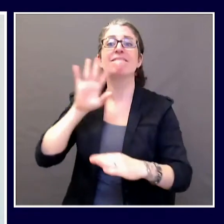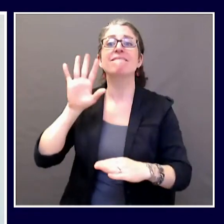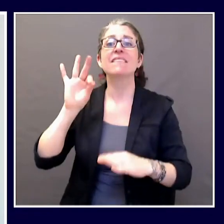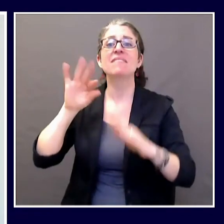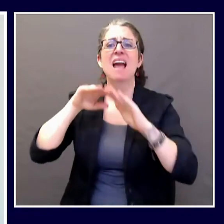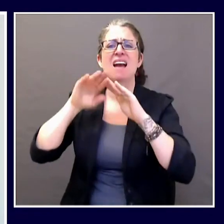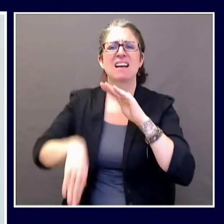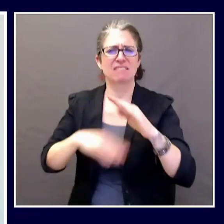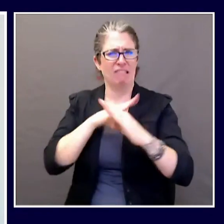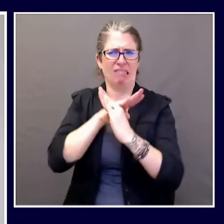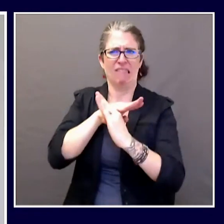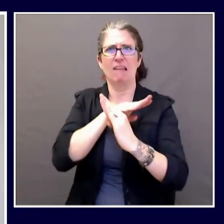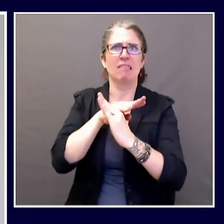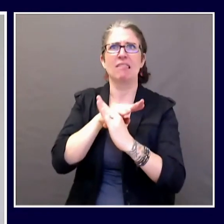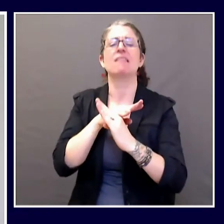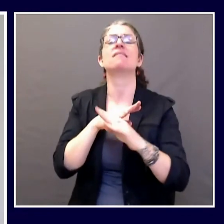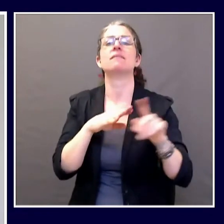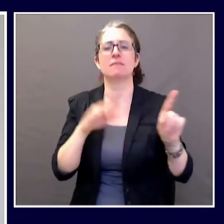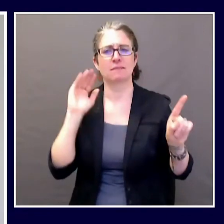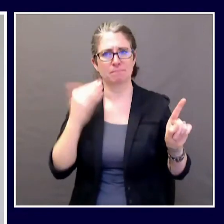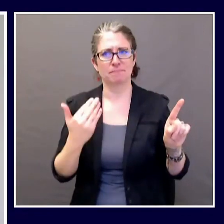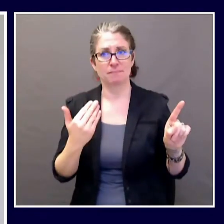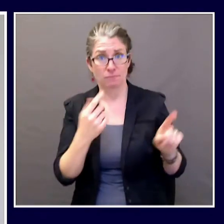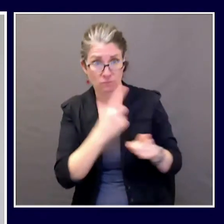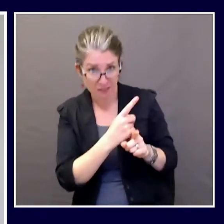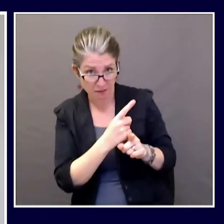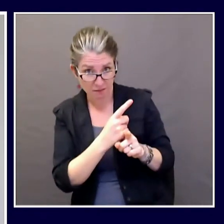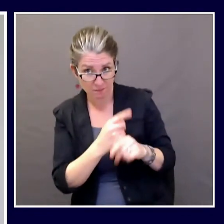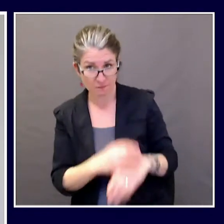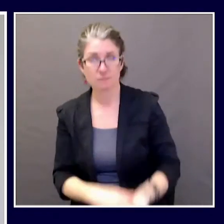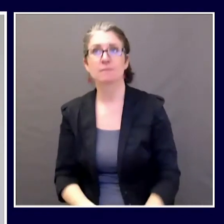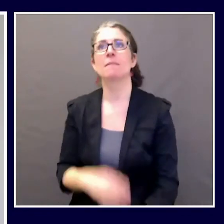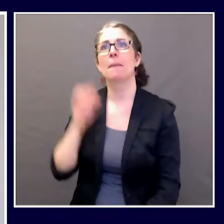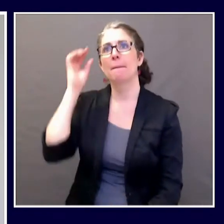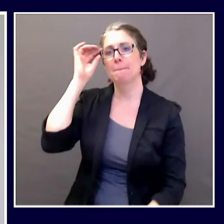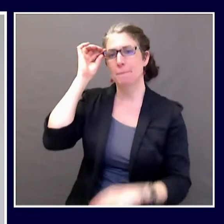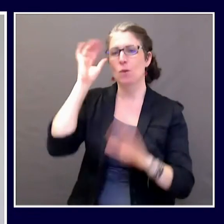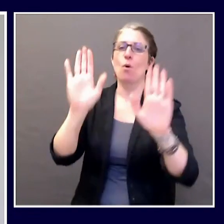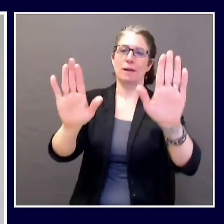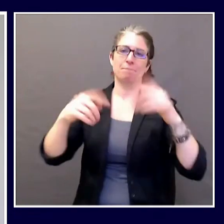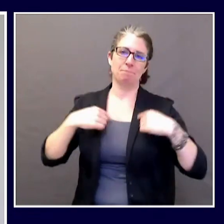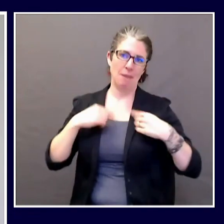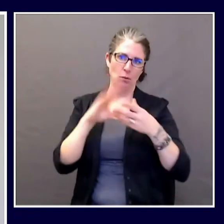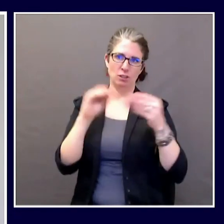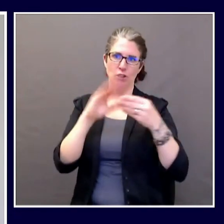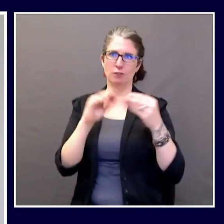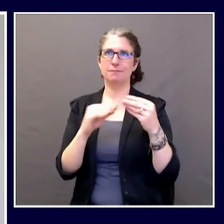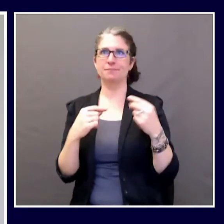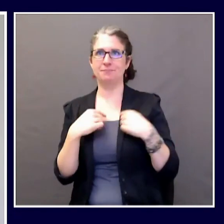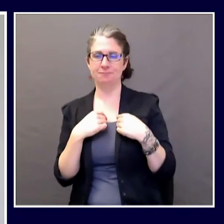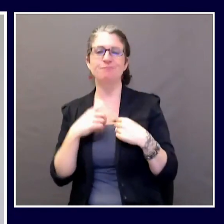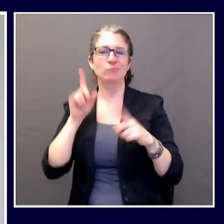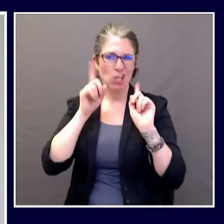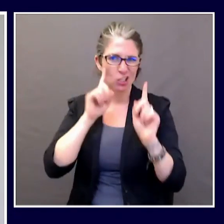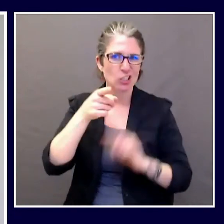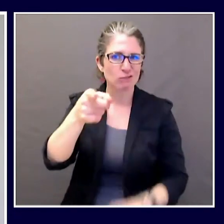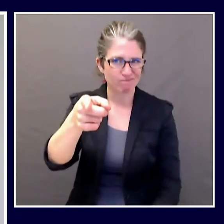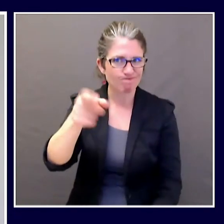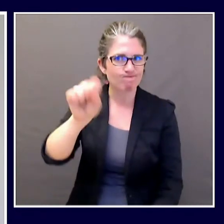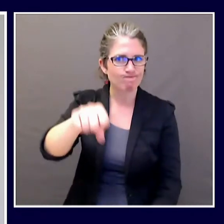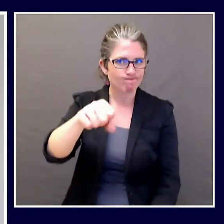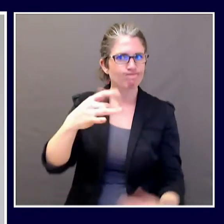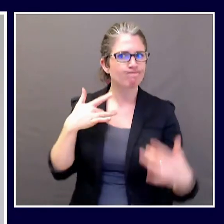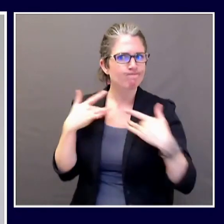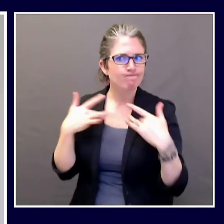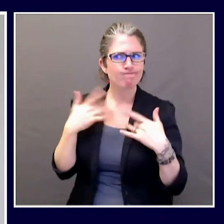Stephen, I can start. We too have heard many of those concerns and have received outreach from